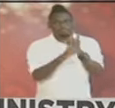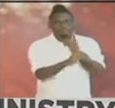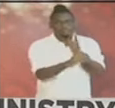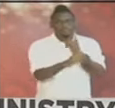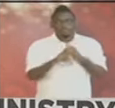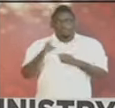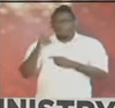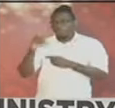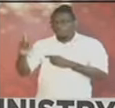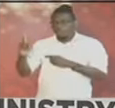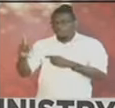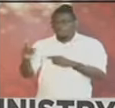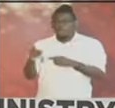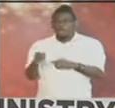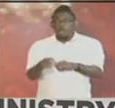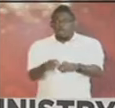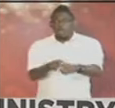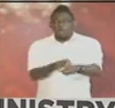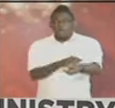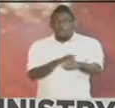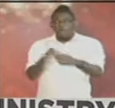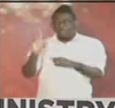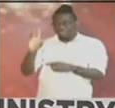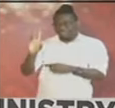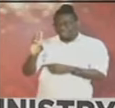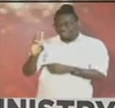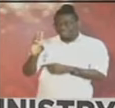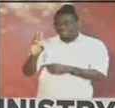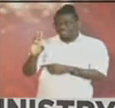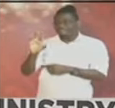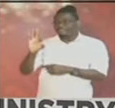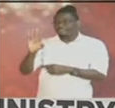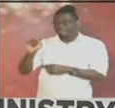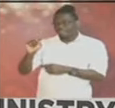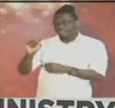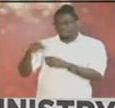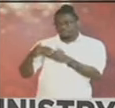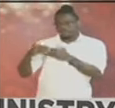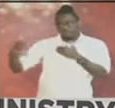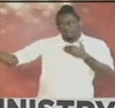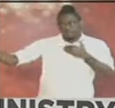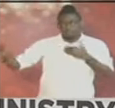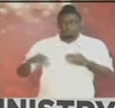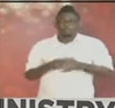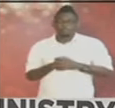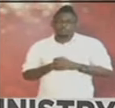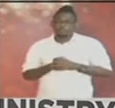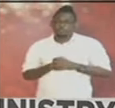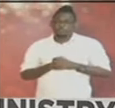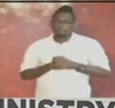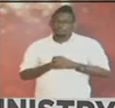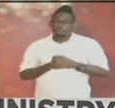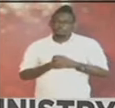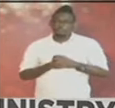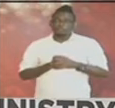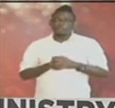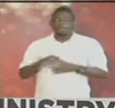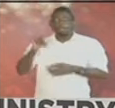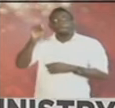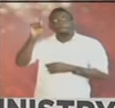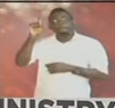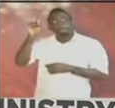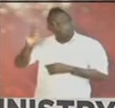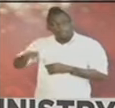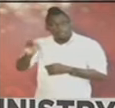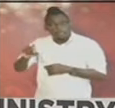from others. And the consistent wearing of these face masks is critical.